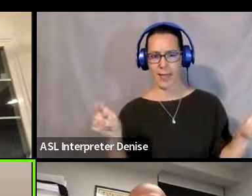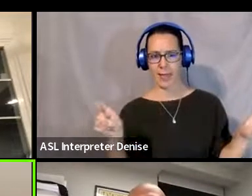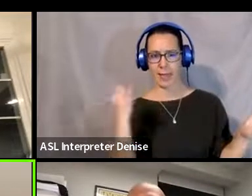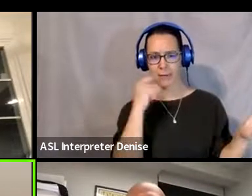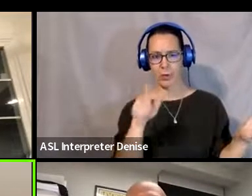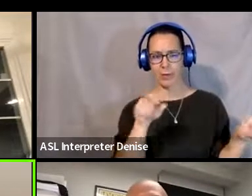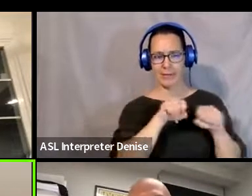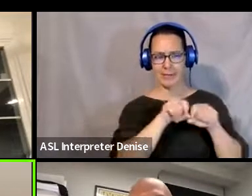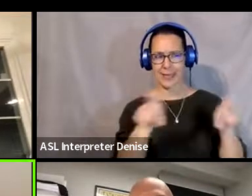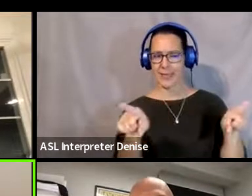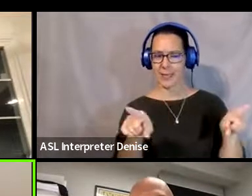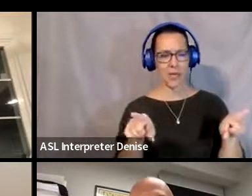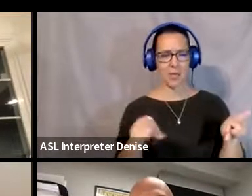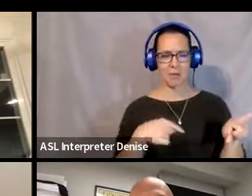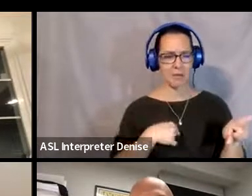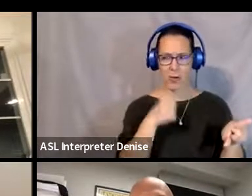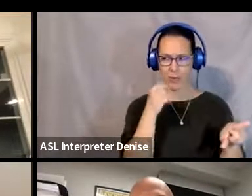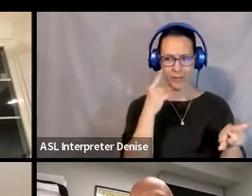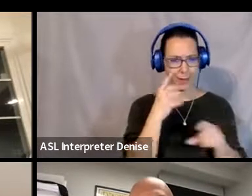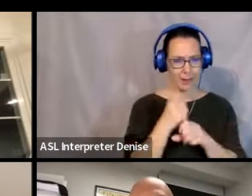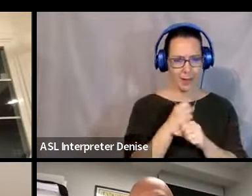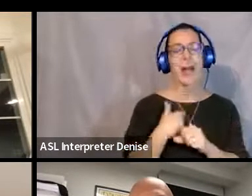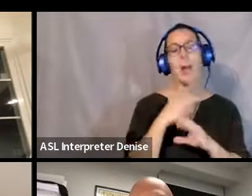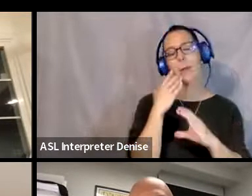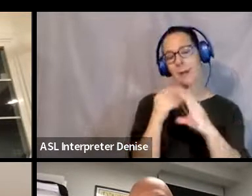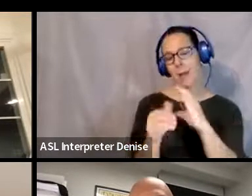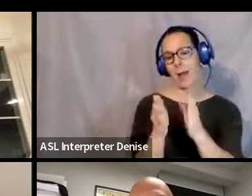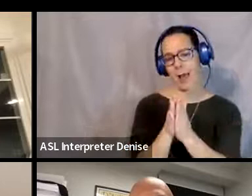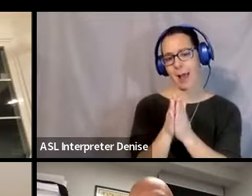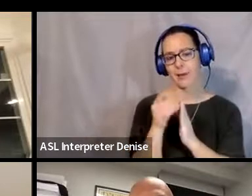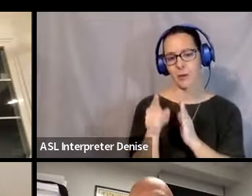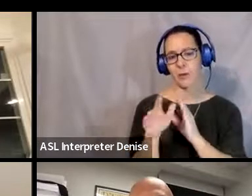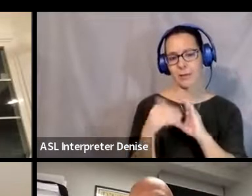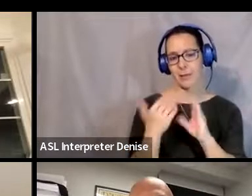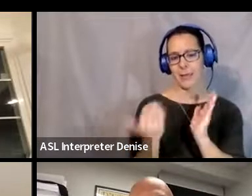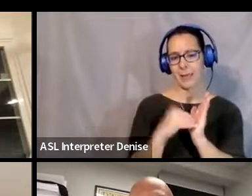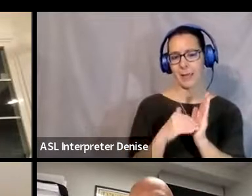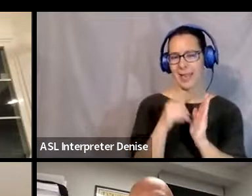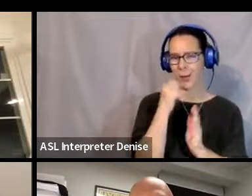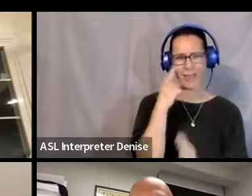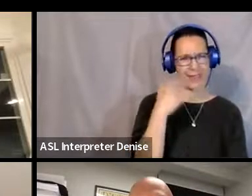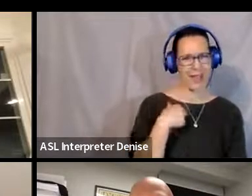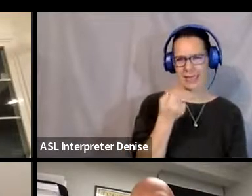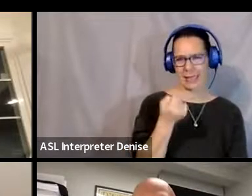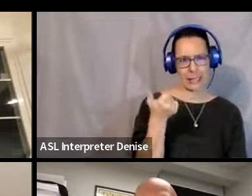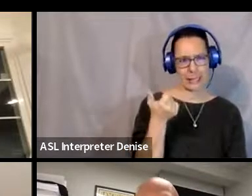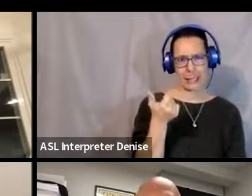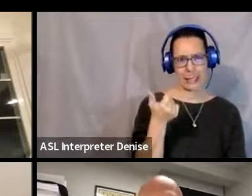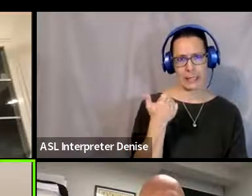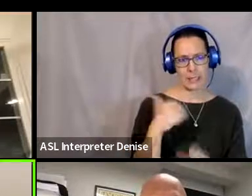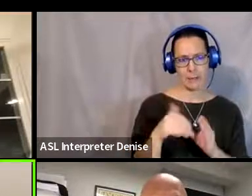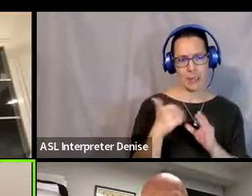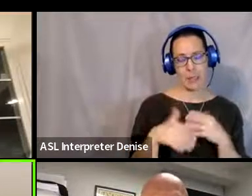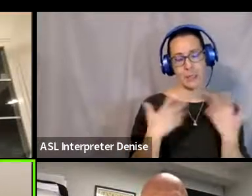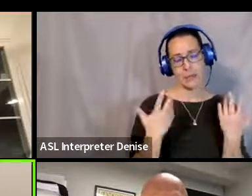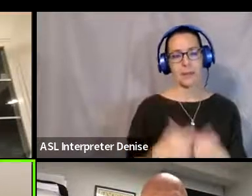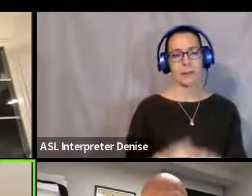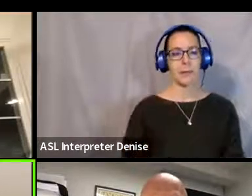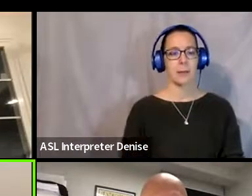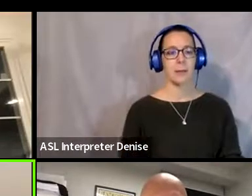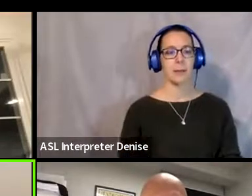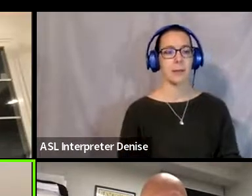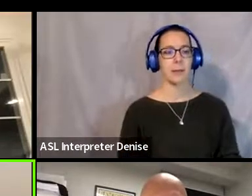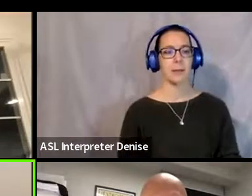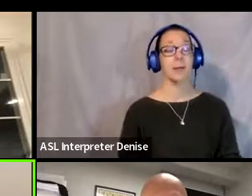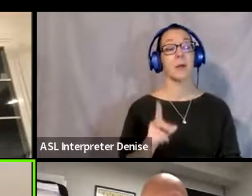can, I'll email you I don't think I deleted it. So okay, perfect. Yeah, we'll go ahead